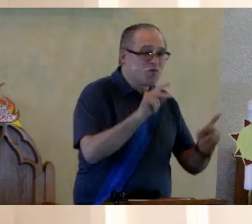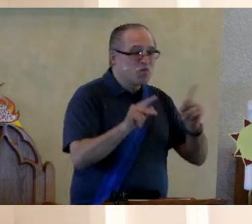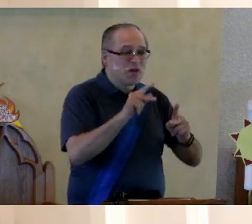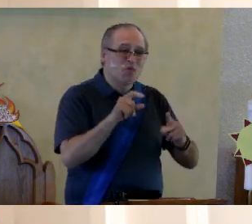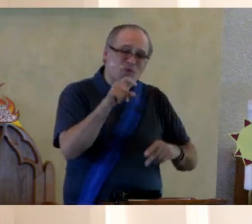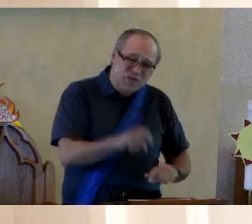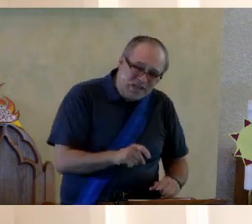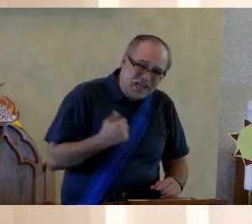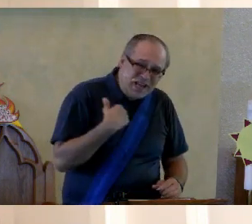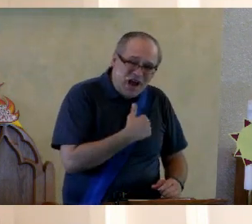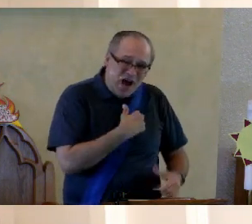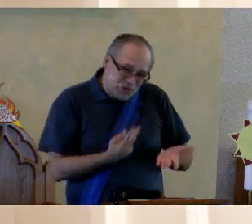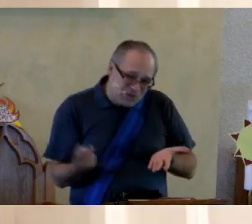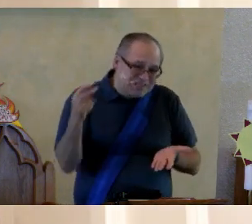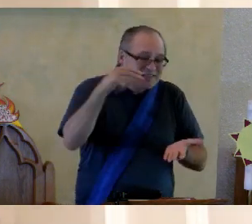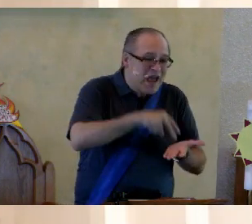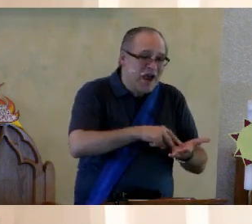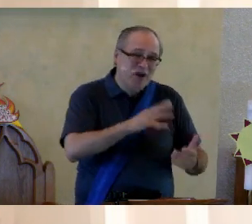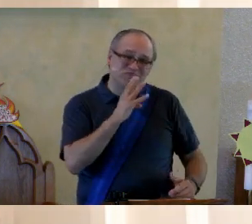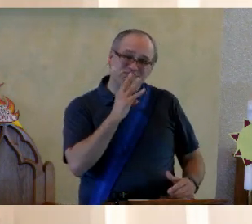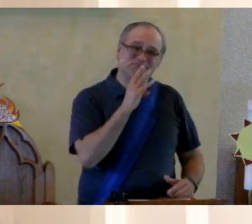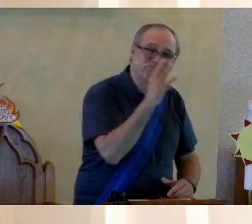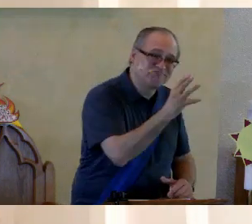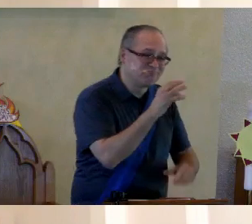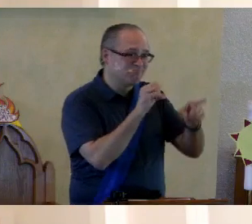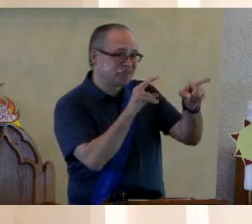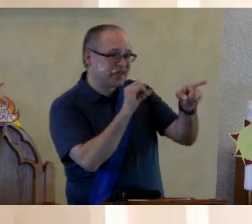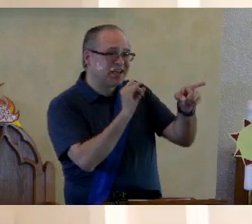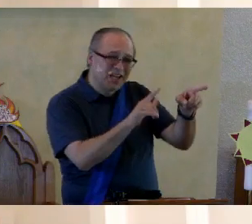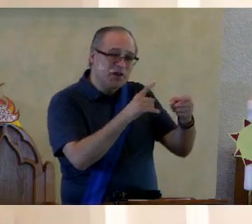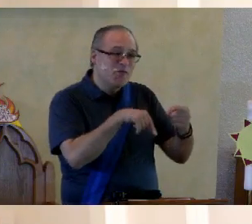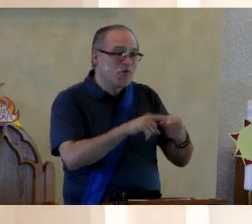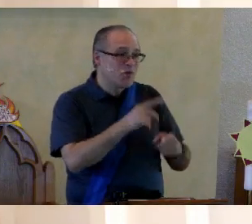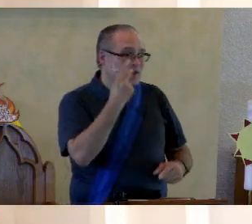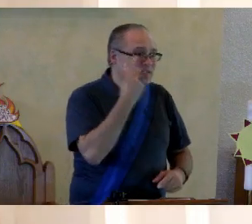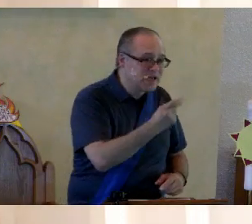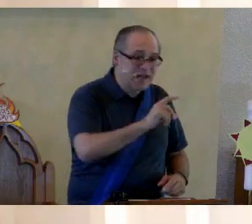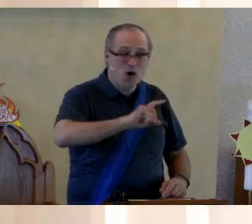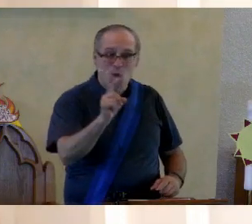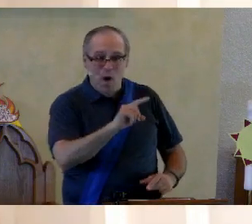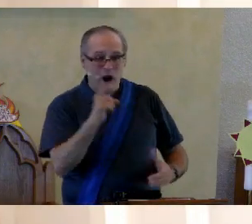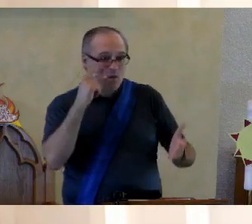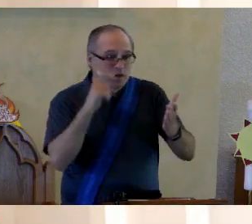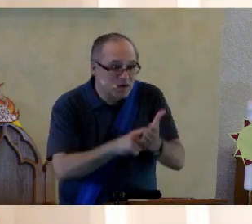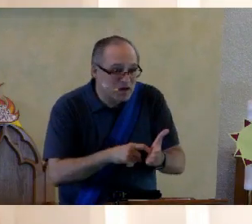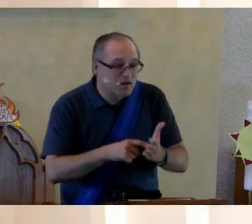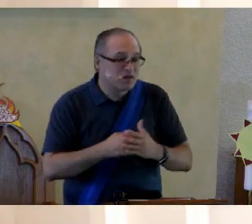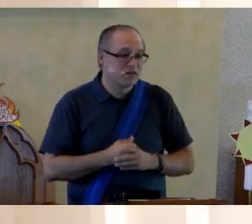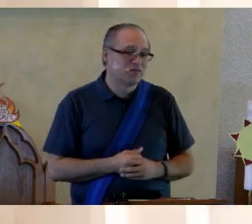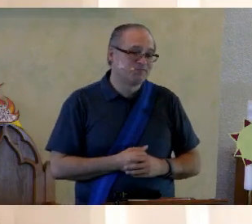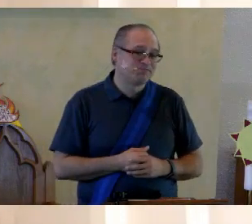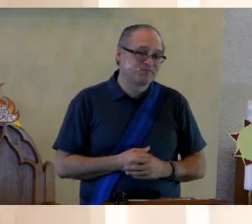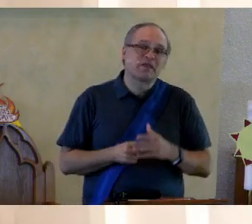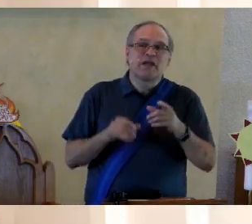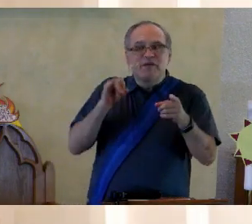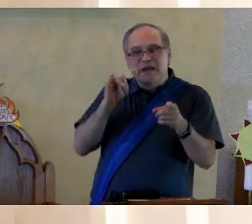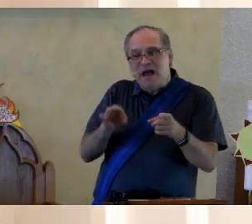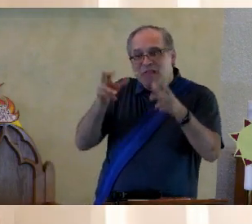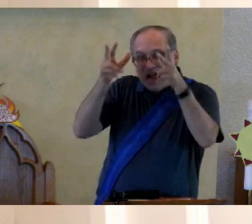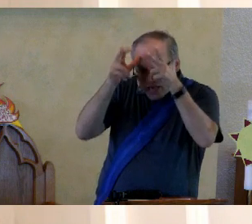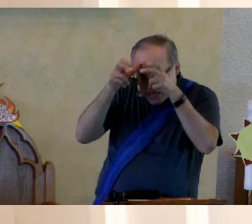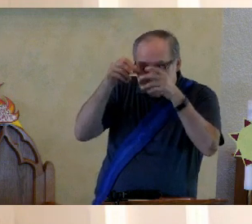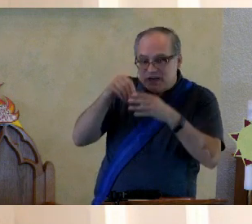up and use our voice to call out evil whenever and wherever we find it, even if that evil